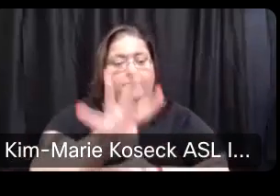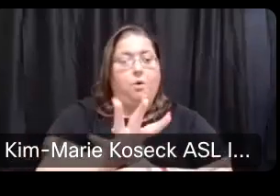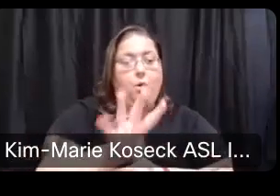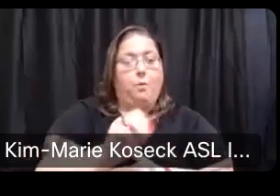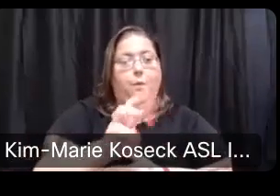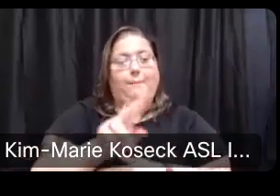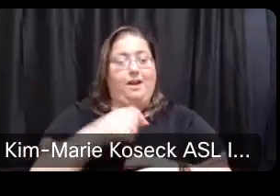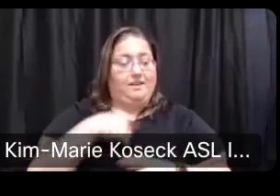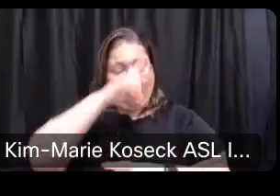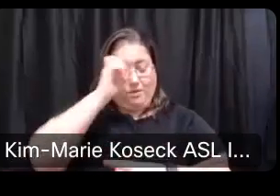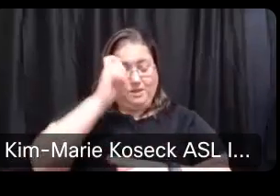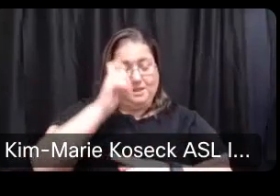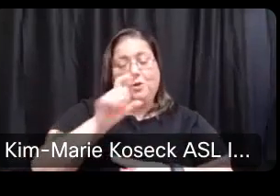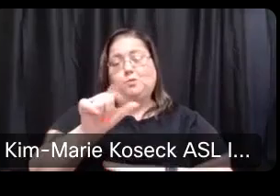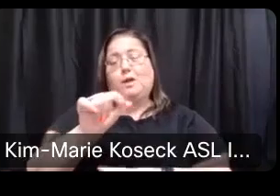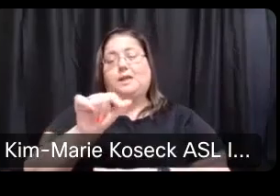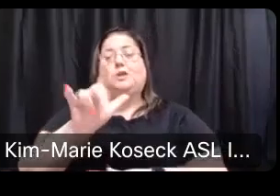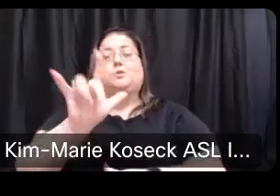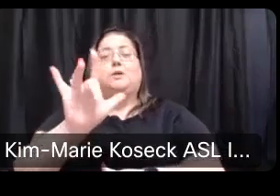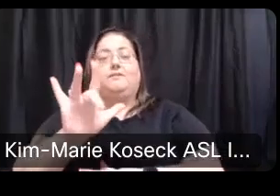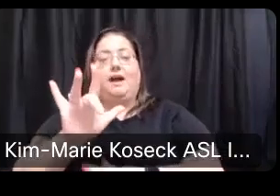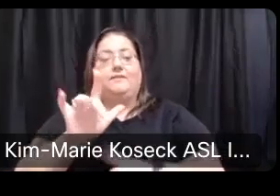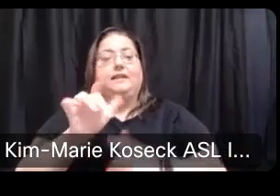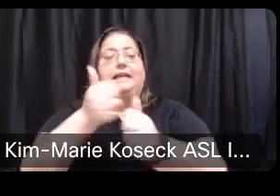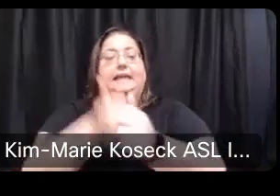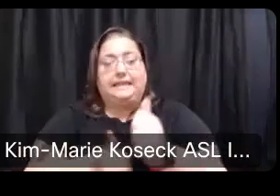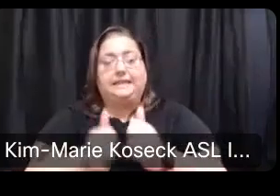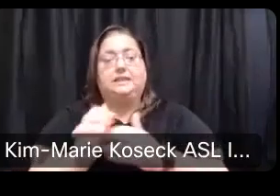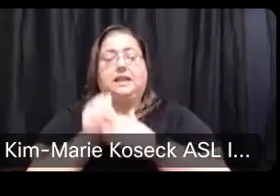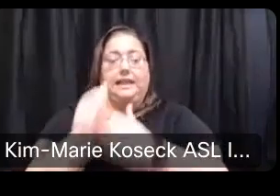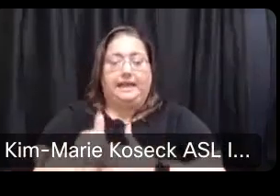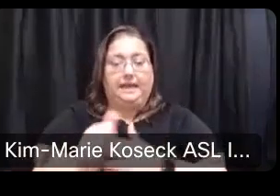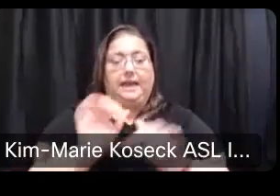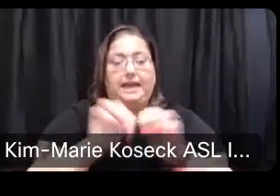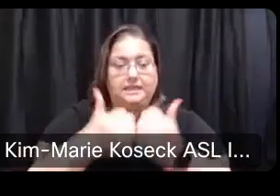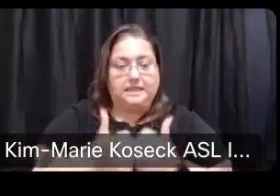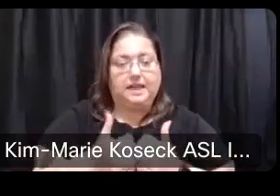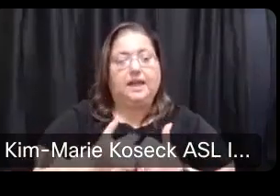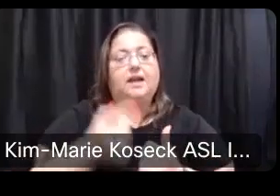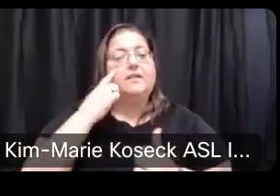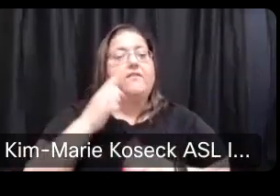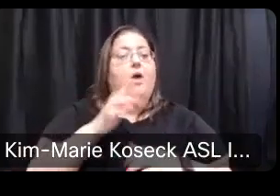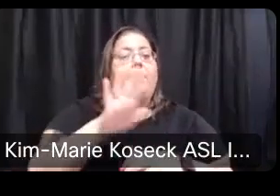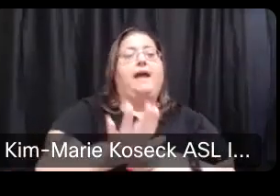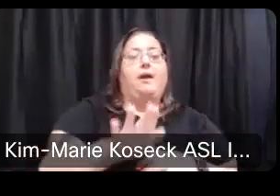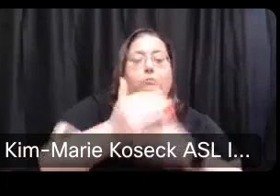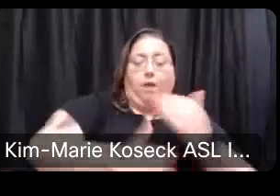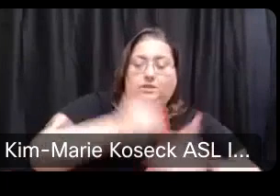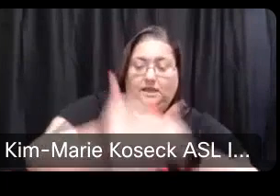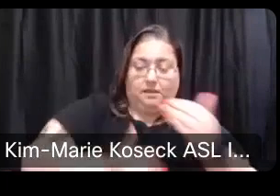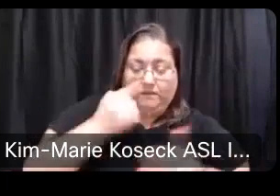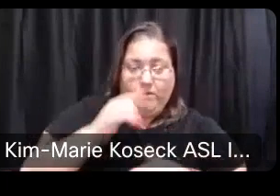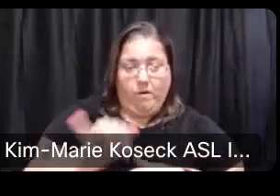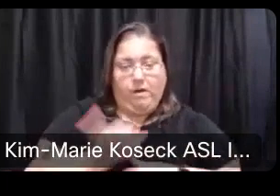for the summer of 2005. Each leading agency will showcase the New York State Adaptation and Resilience Plan process